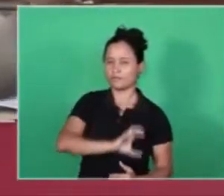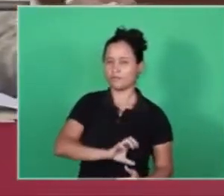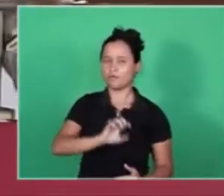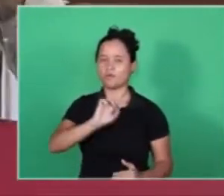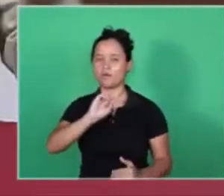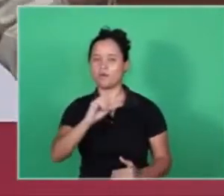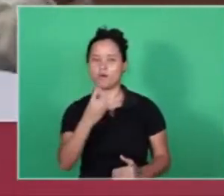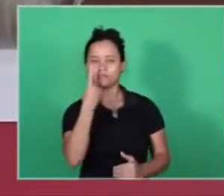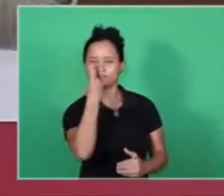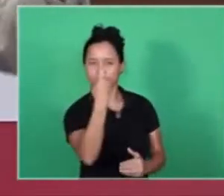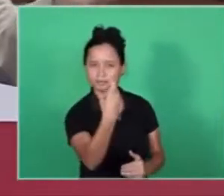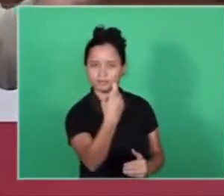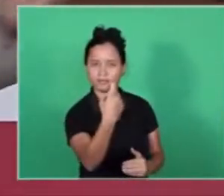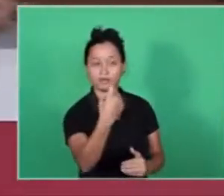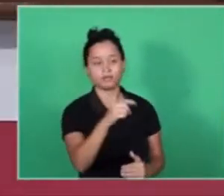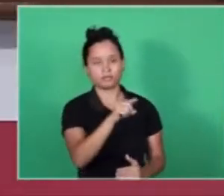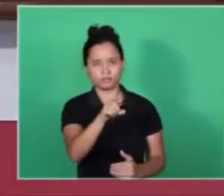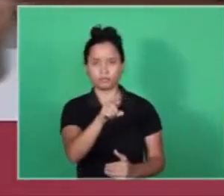interests.